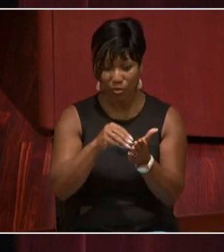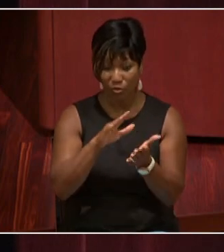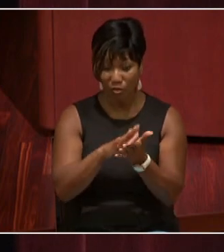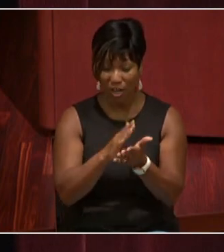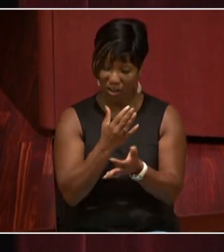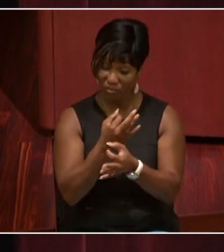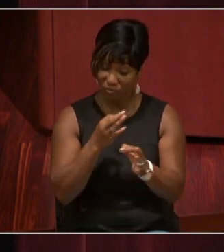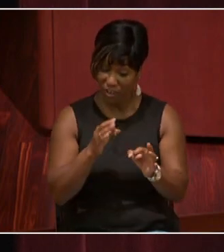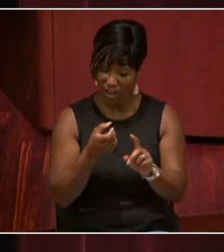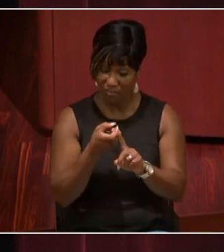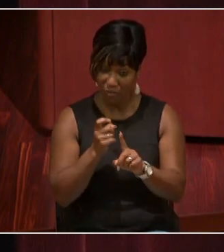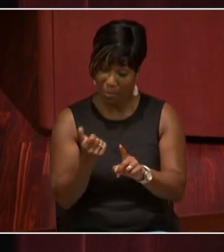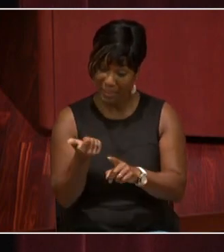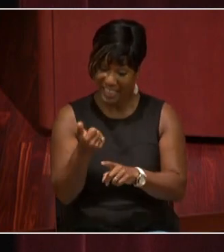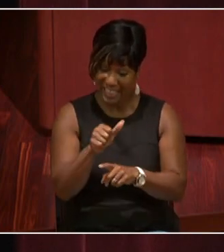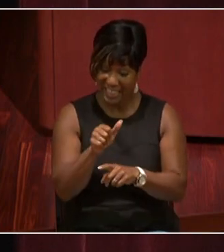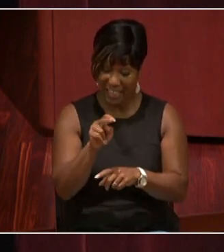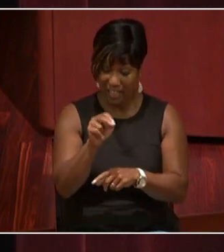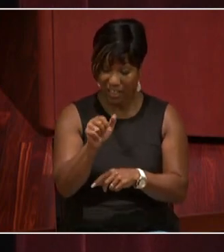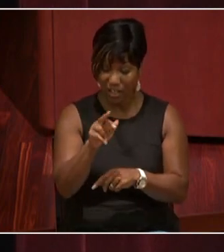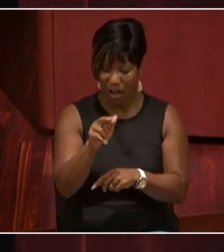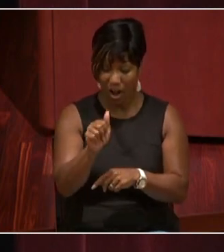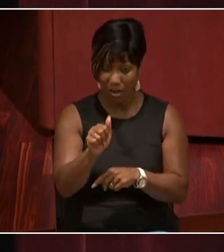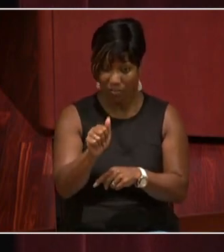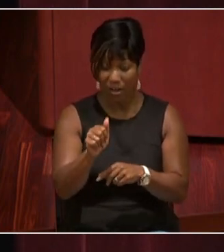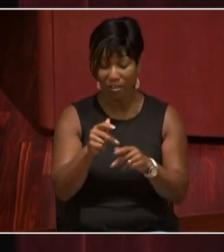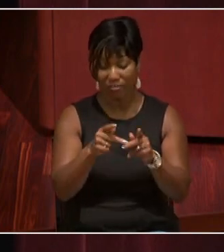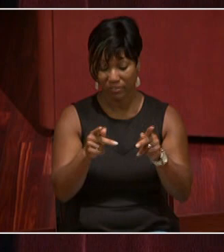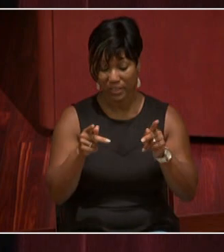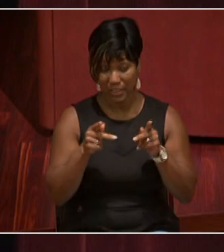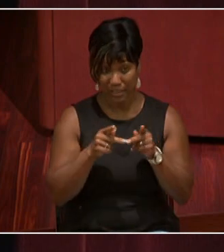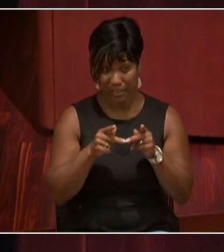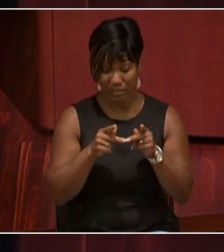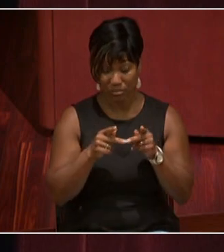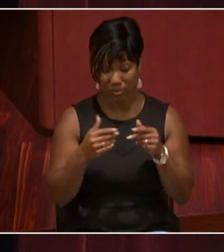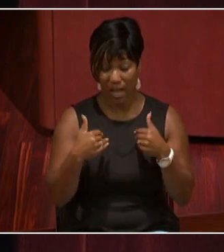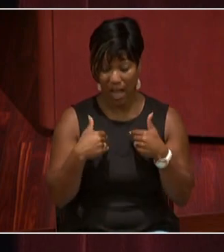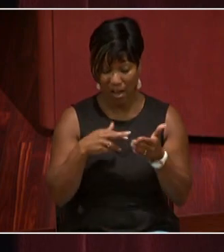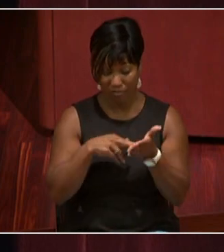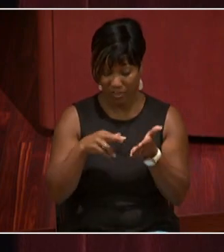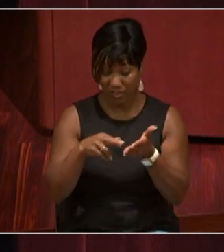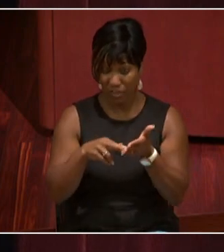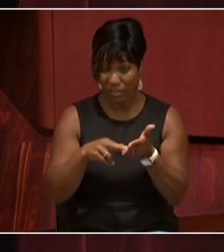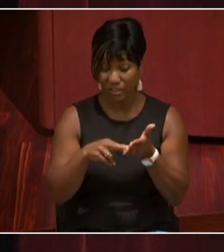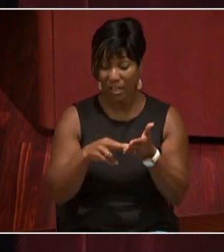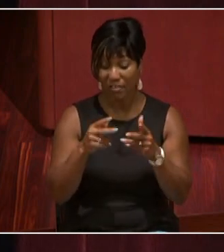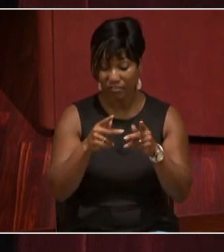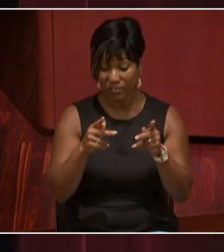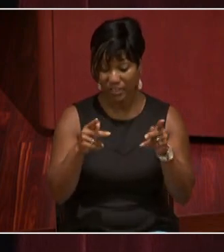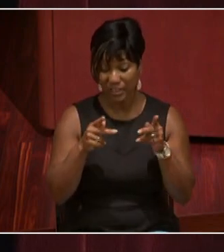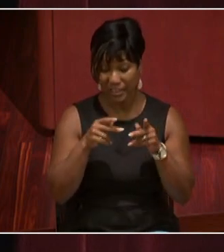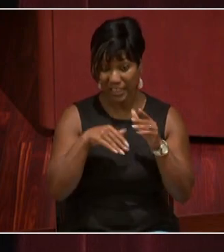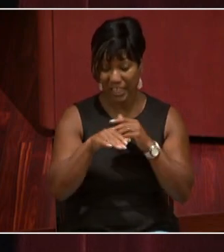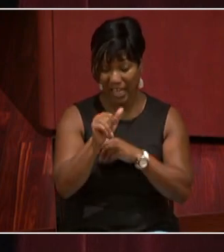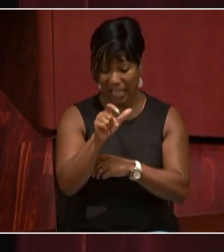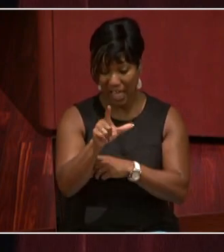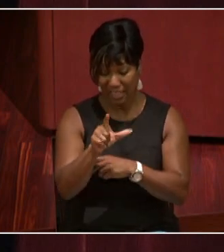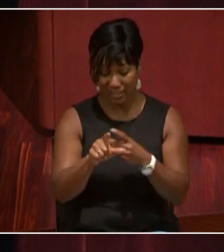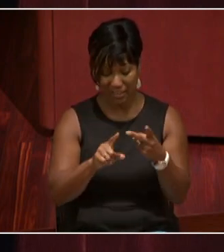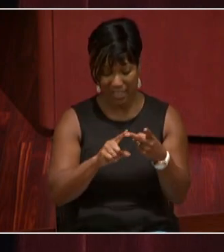from any National Archives research facility. We have research facilities in Alaska,